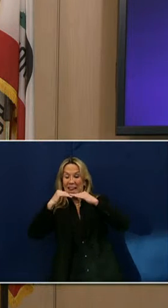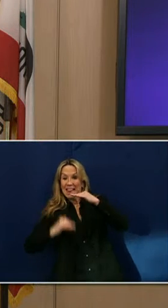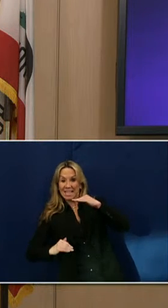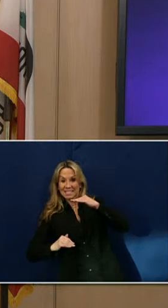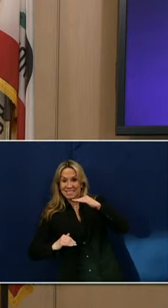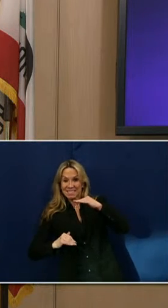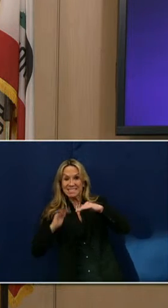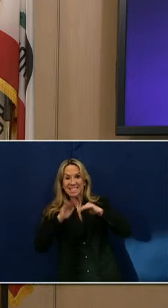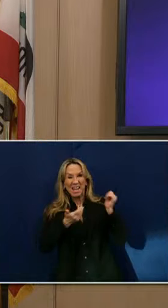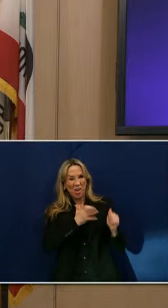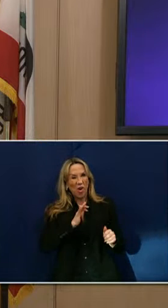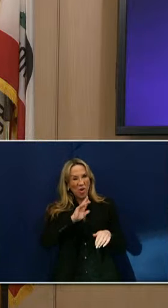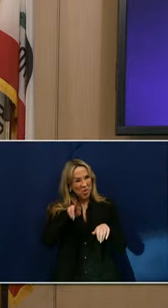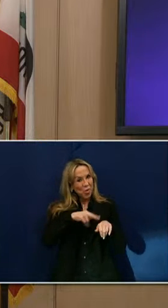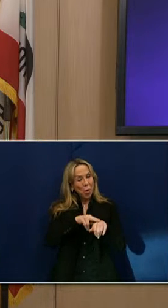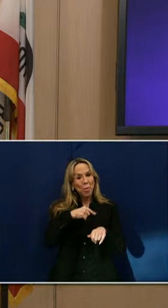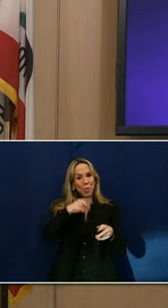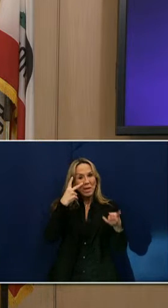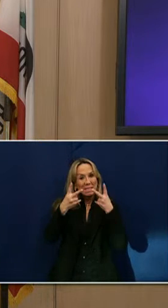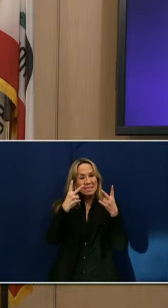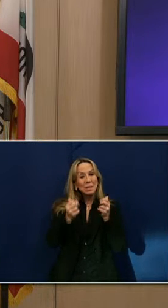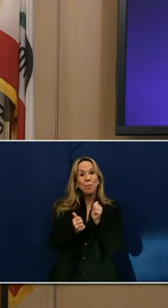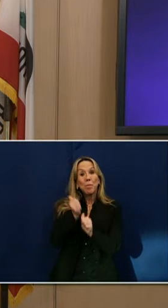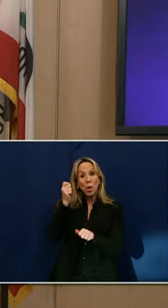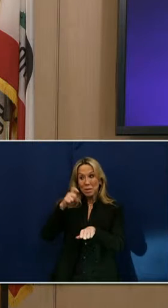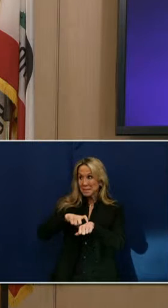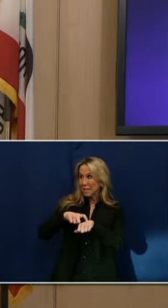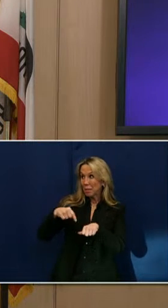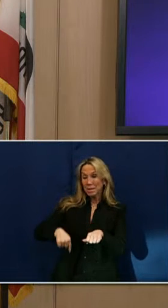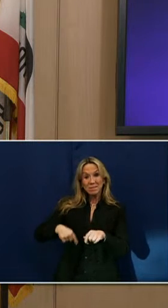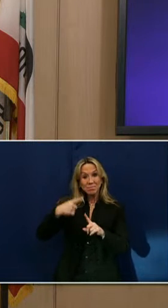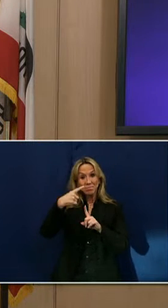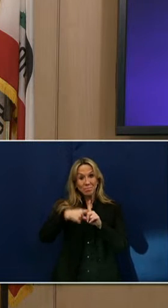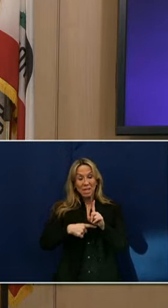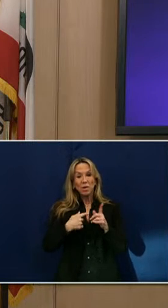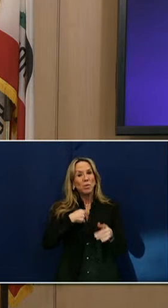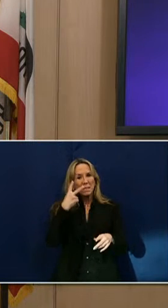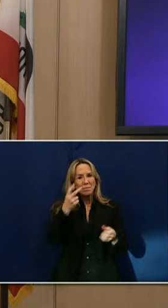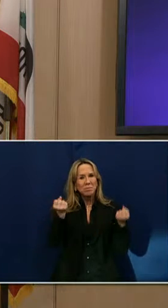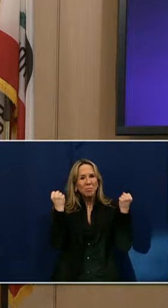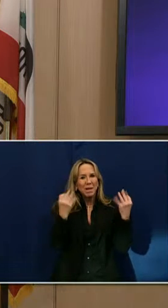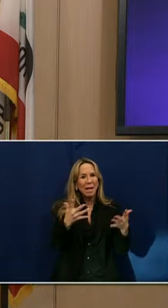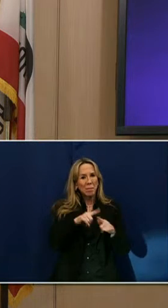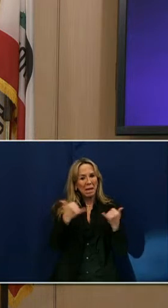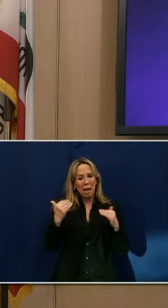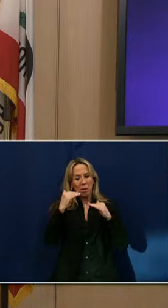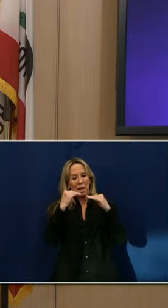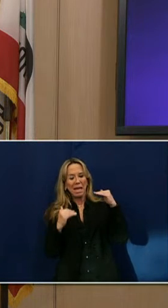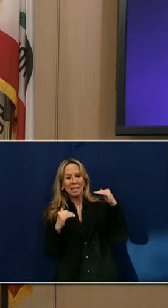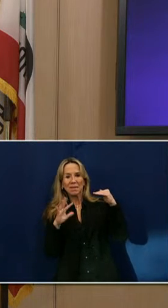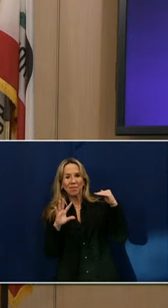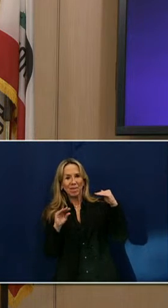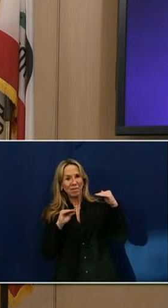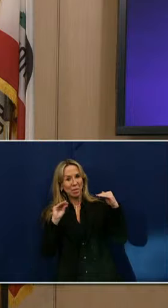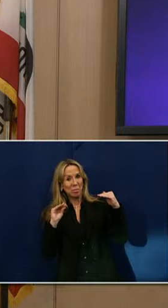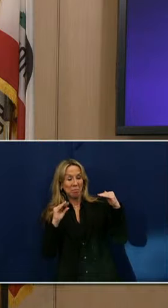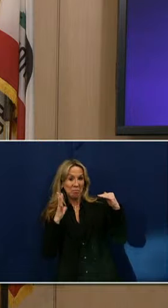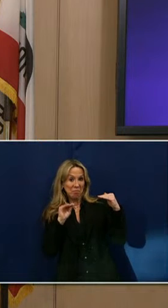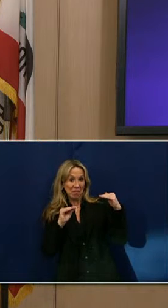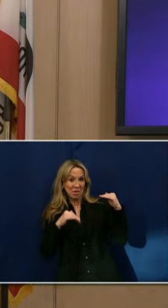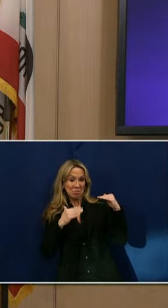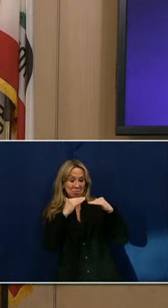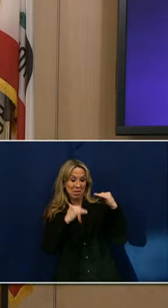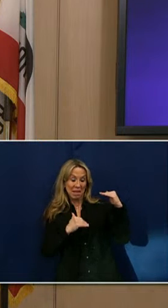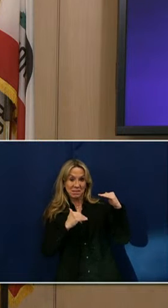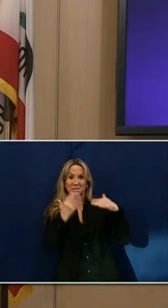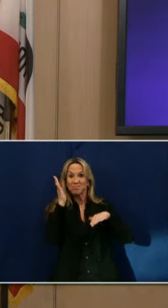of reasons. Because while we have capacity, my biggest concern is our ability to staff beds should